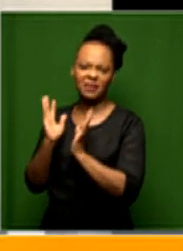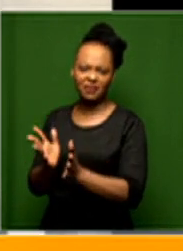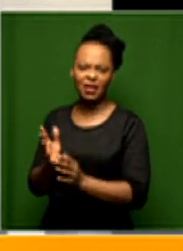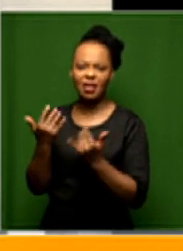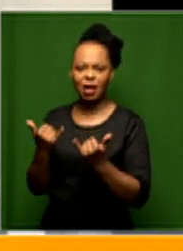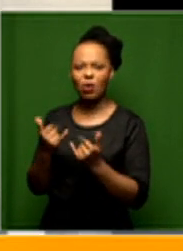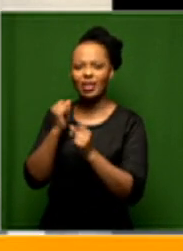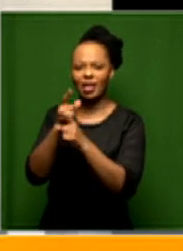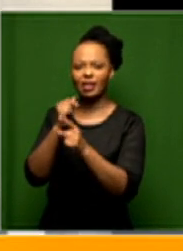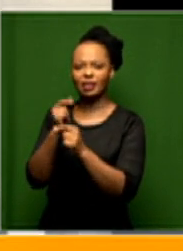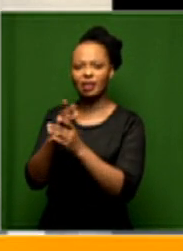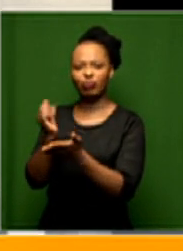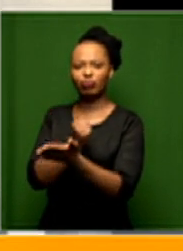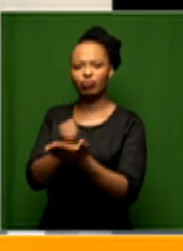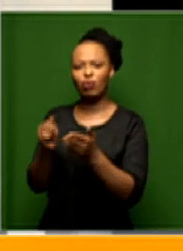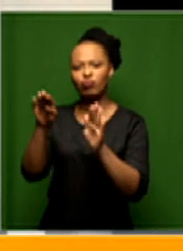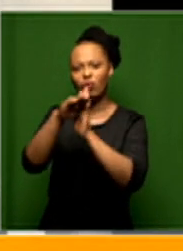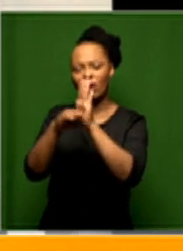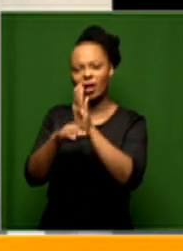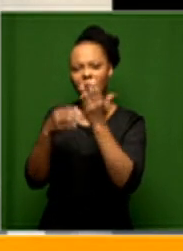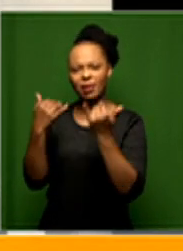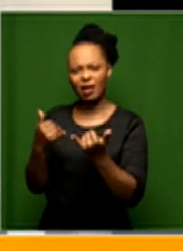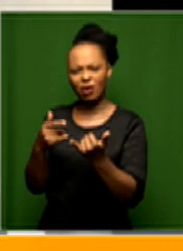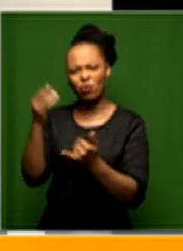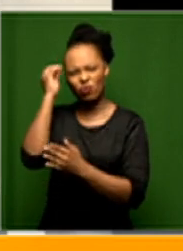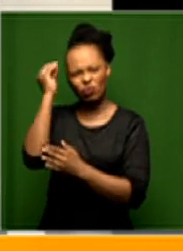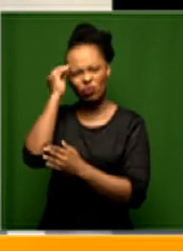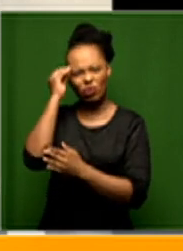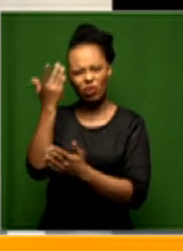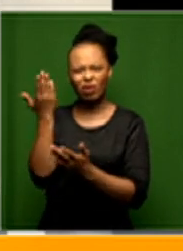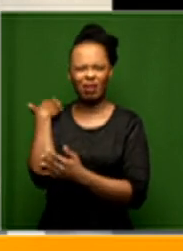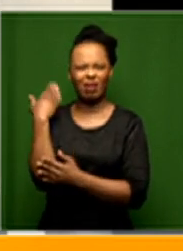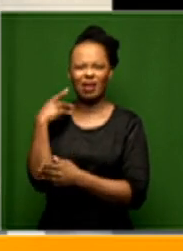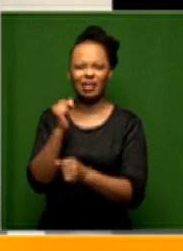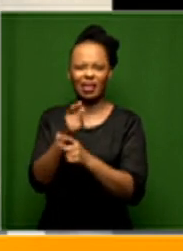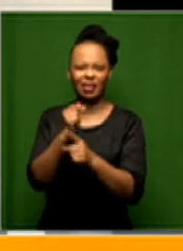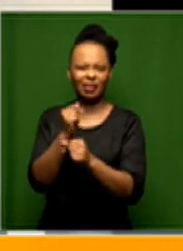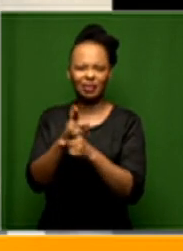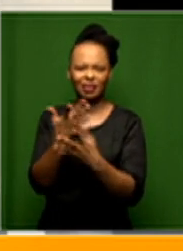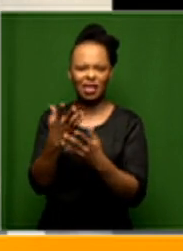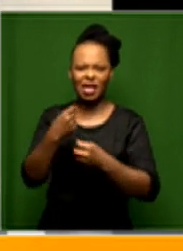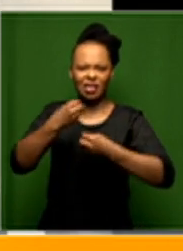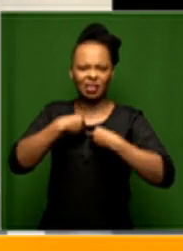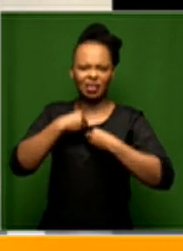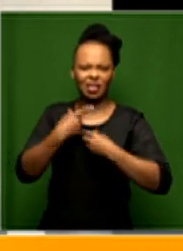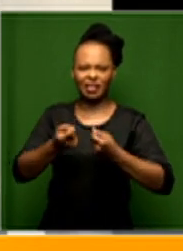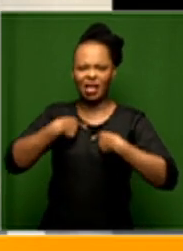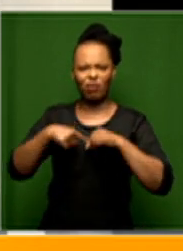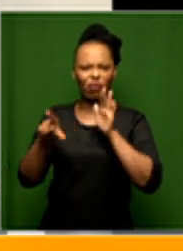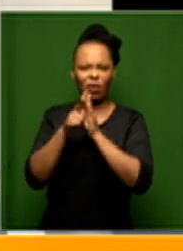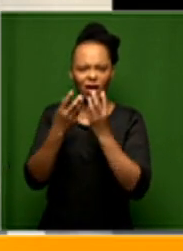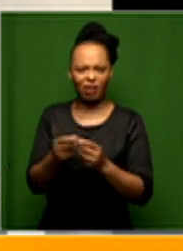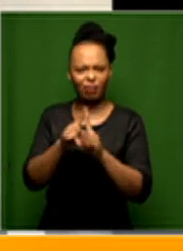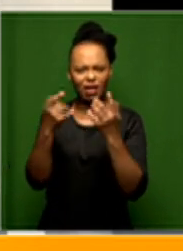taxi recapitalisation programme. I mean, it's known that the taxi industry is truly a law unto itself. How is the Department of